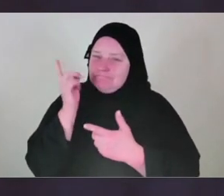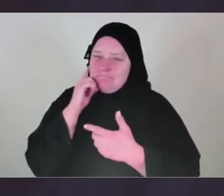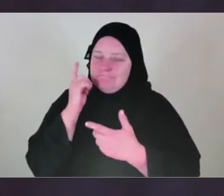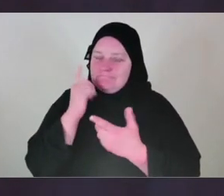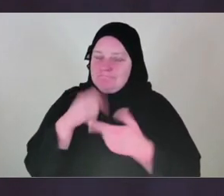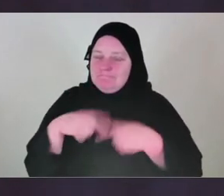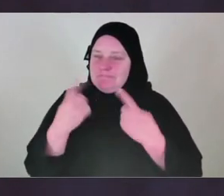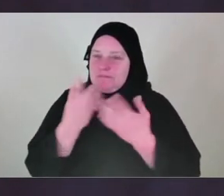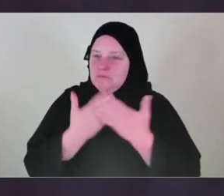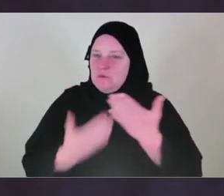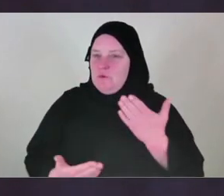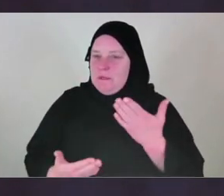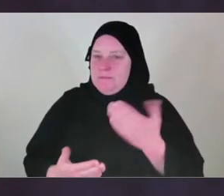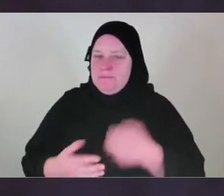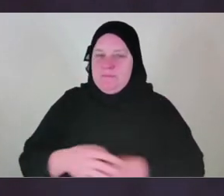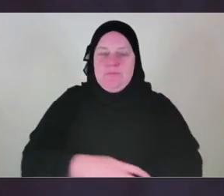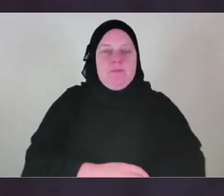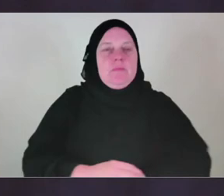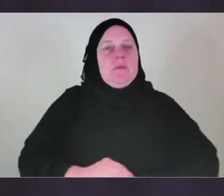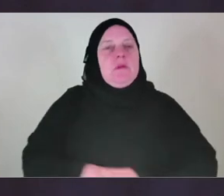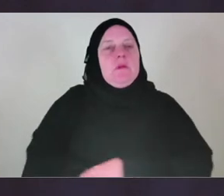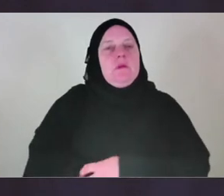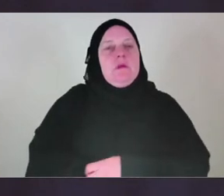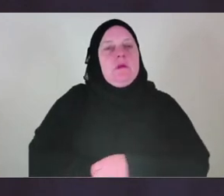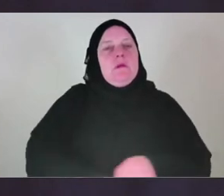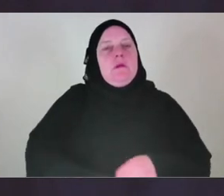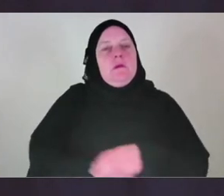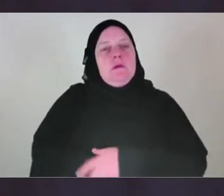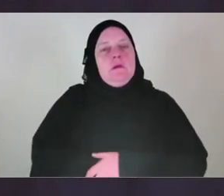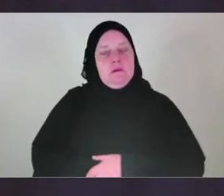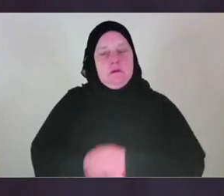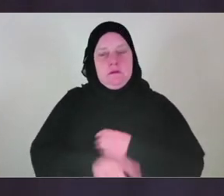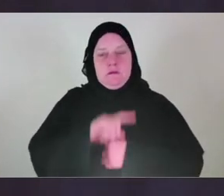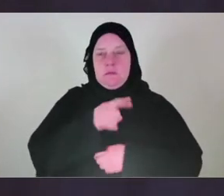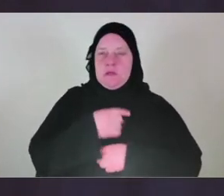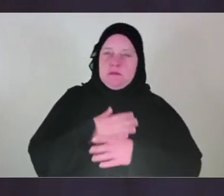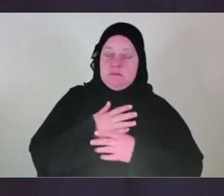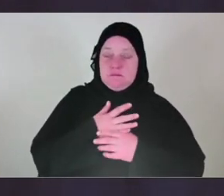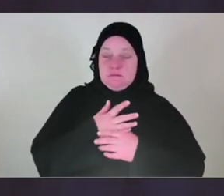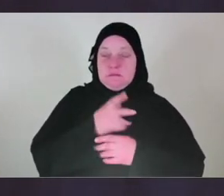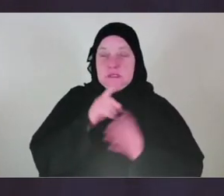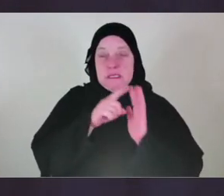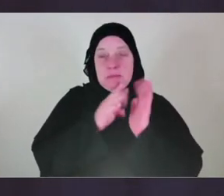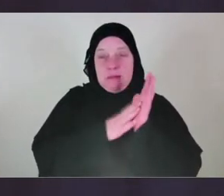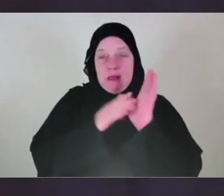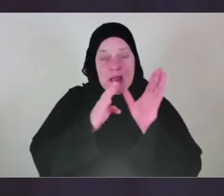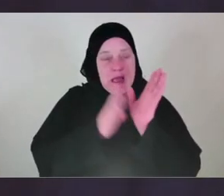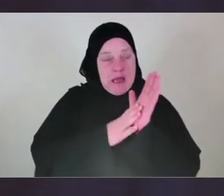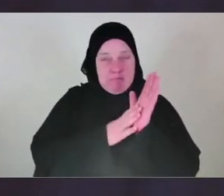But you think about the Imam was martyred at 24-25.